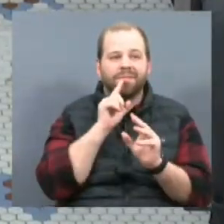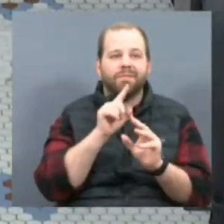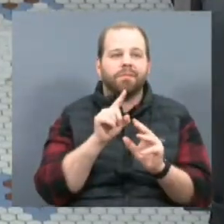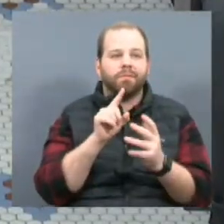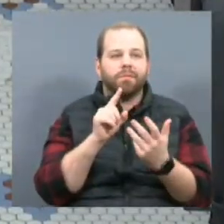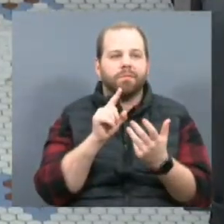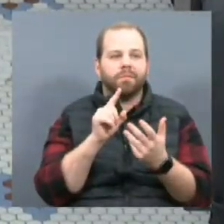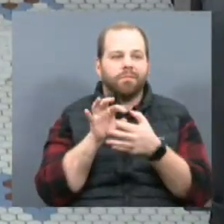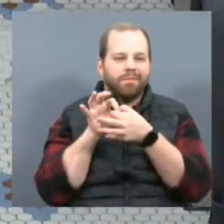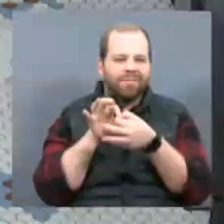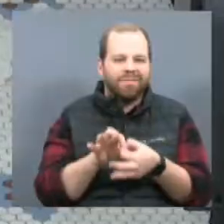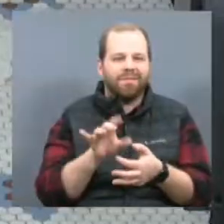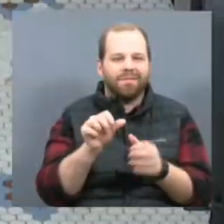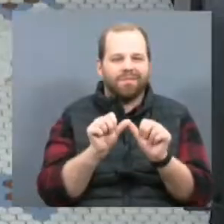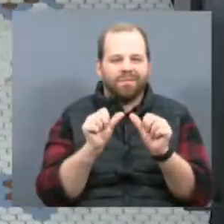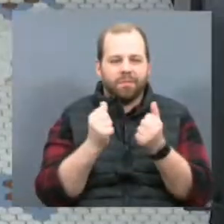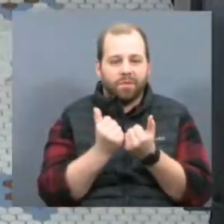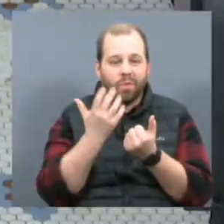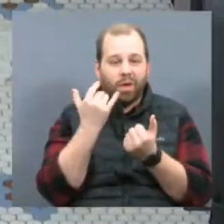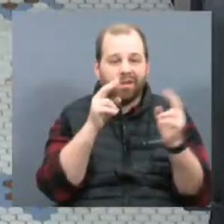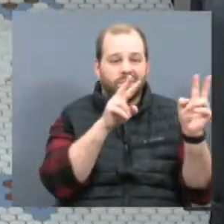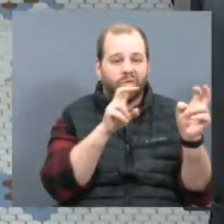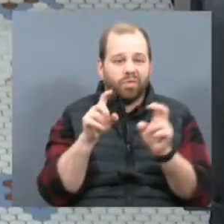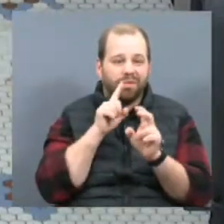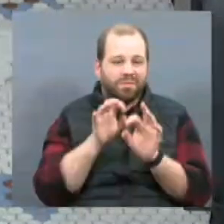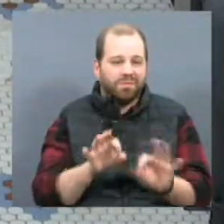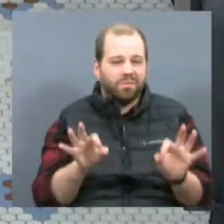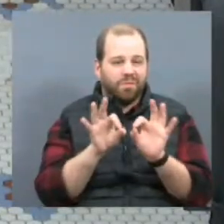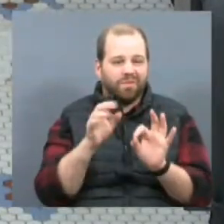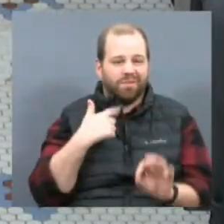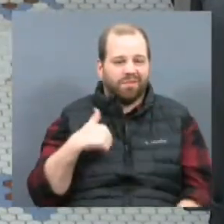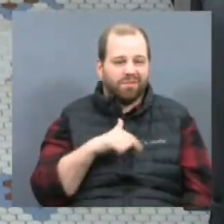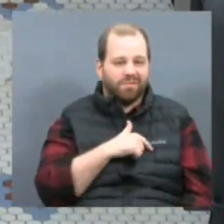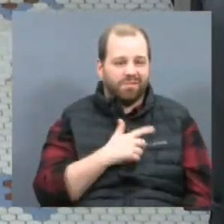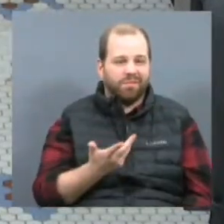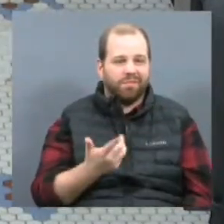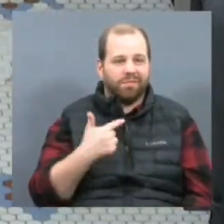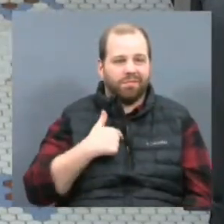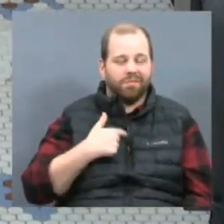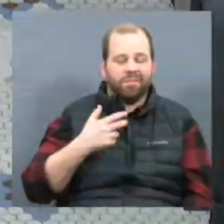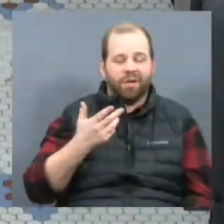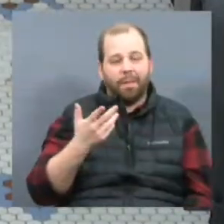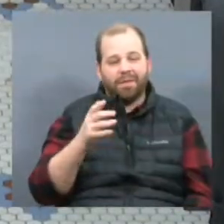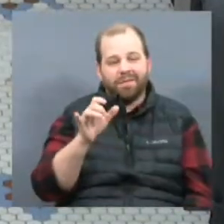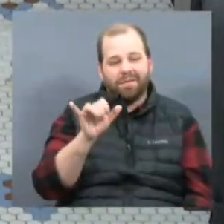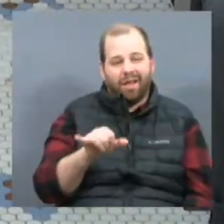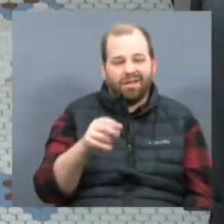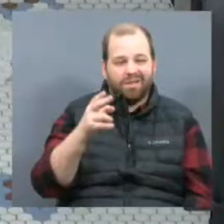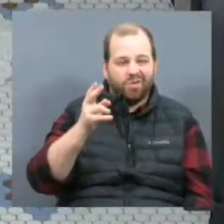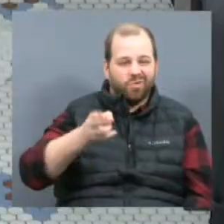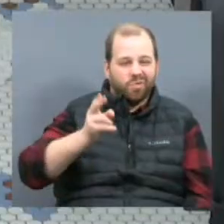that association because those issues are very important to us. And as a historic neighborhood,